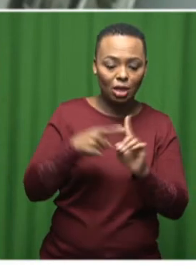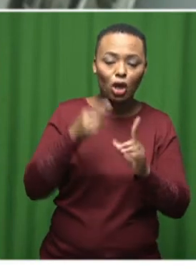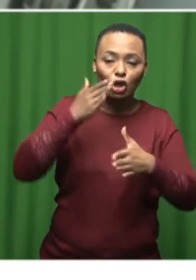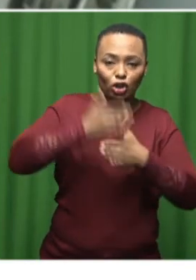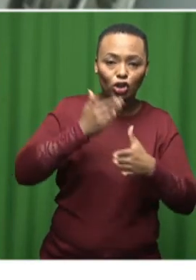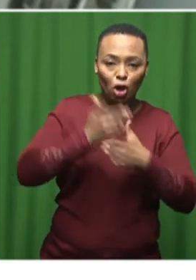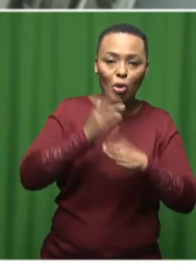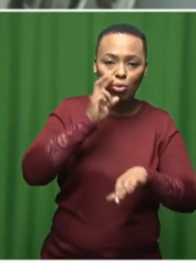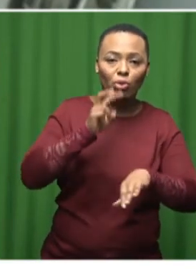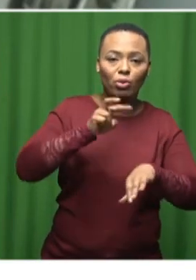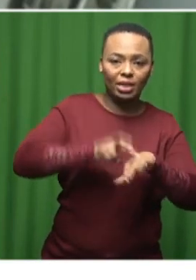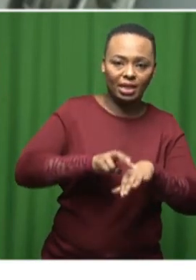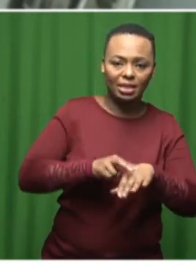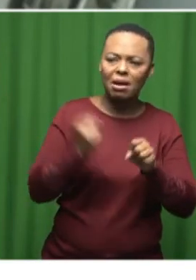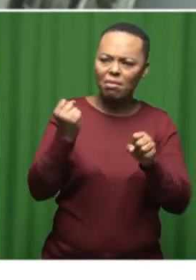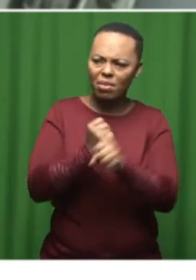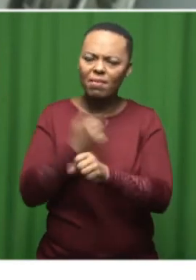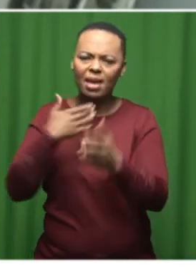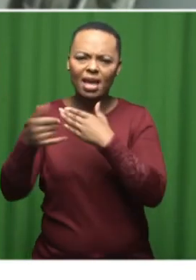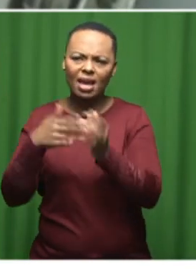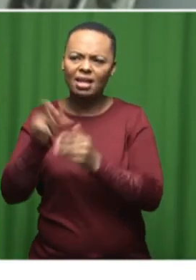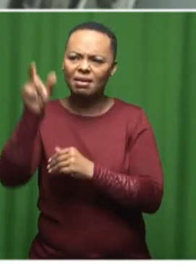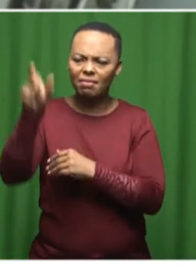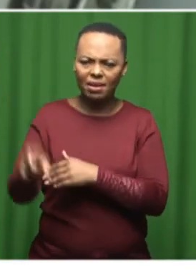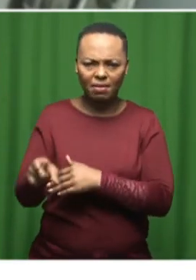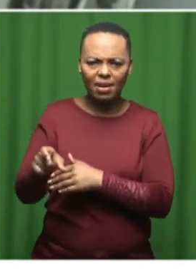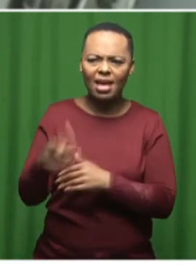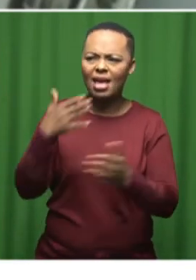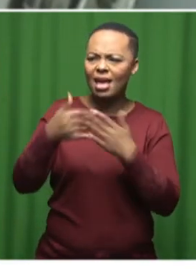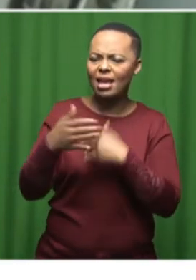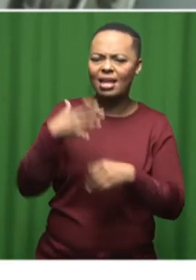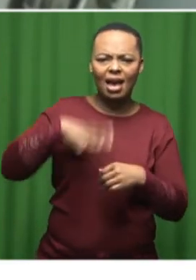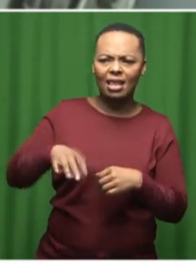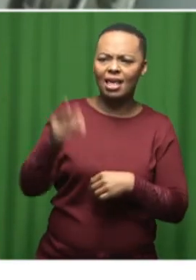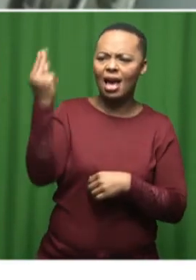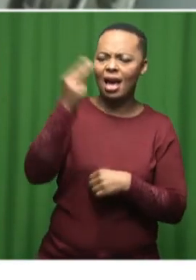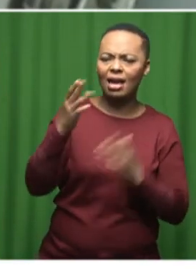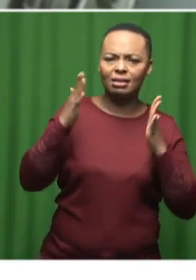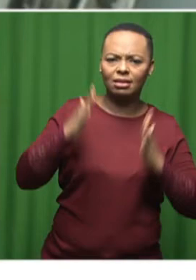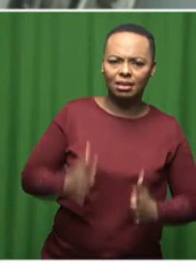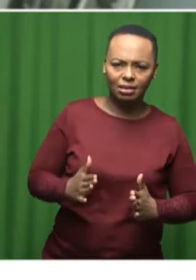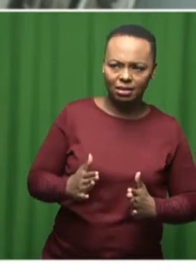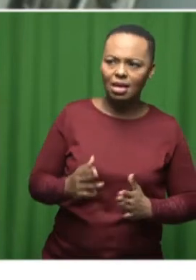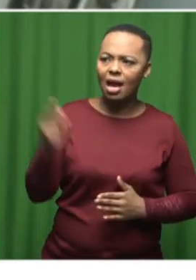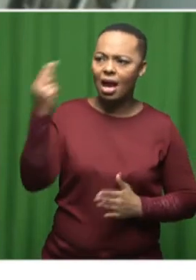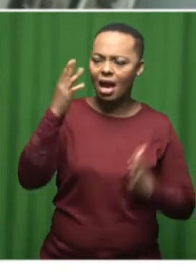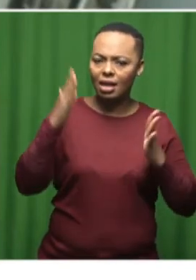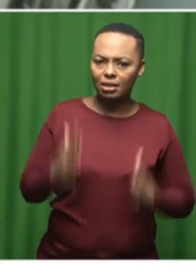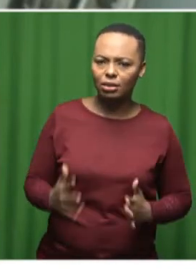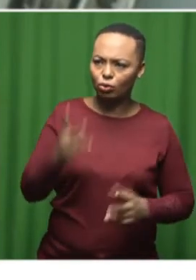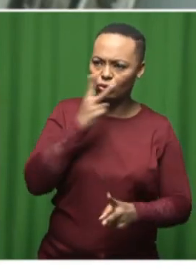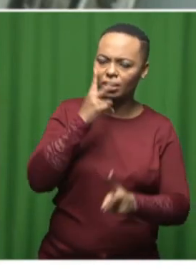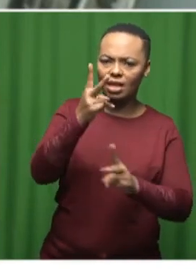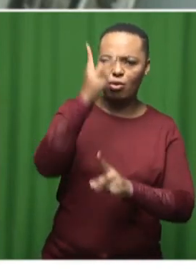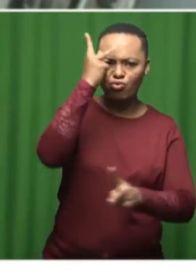job. Just like any other artist, artists needs to be seen as